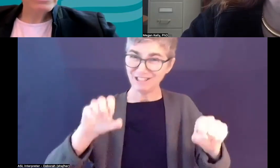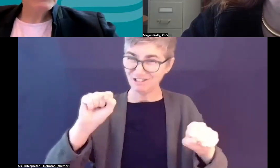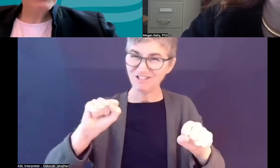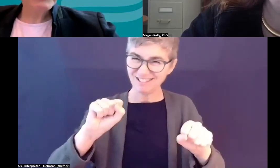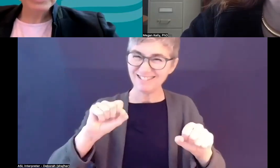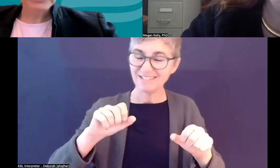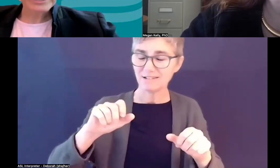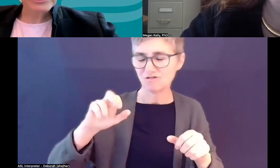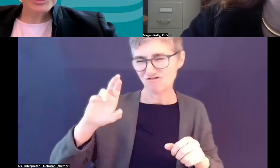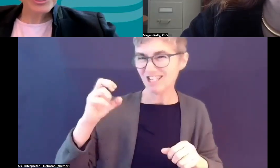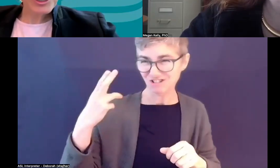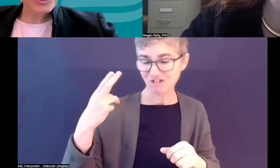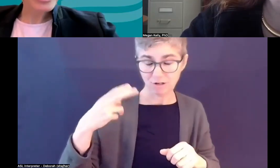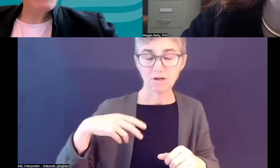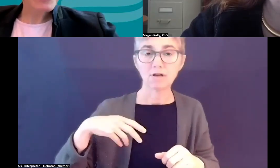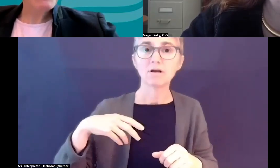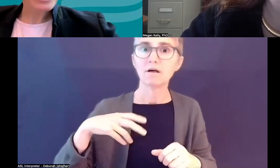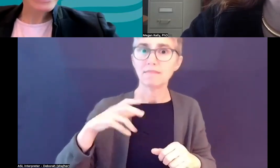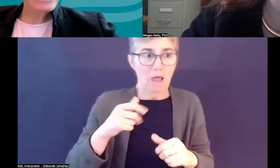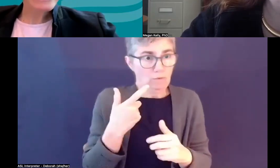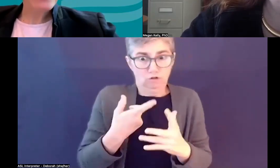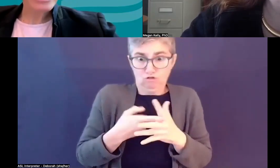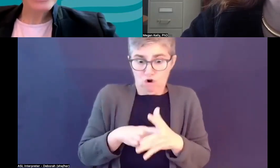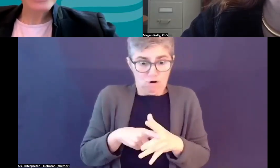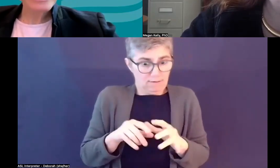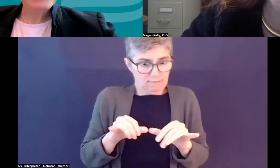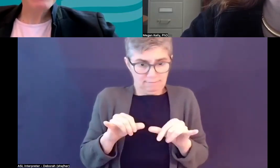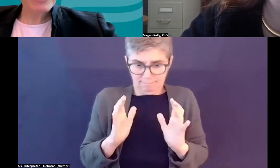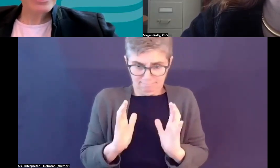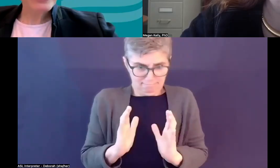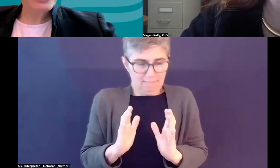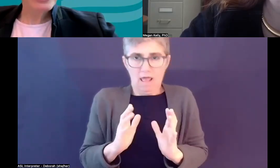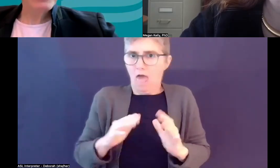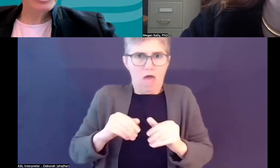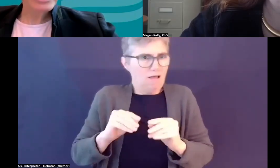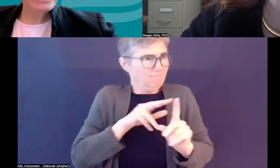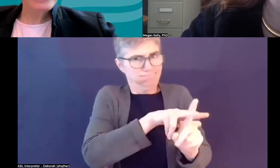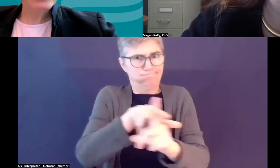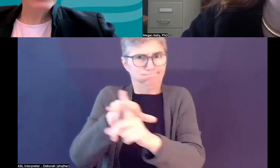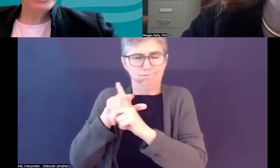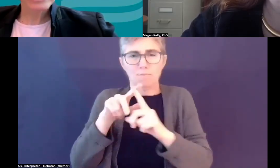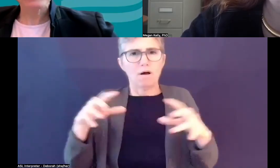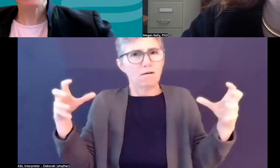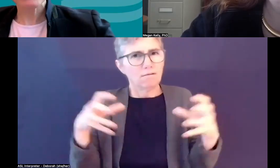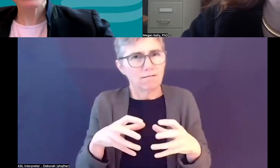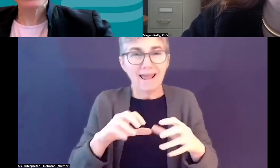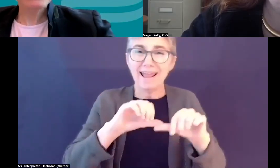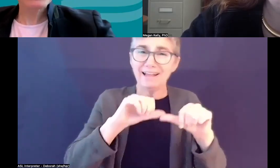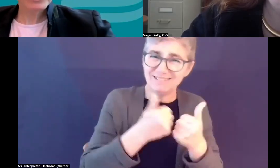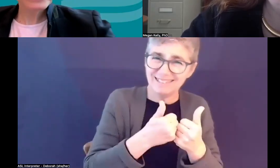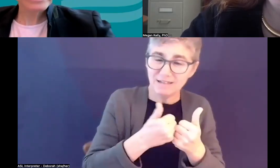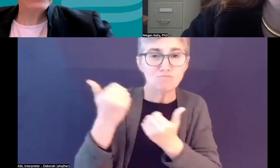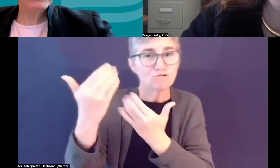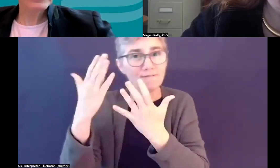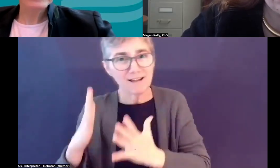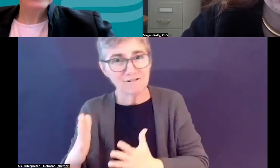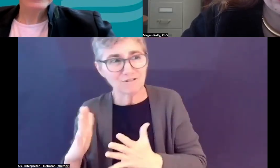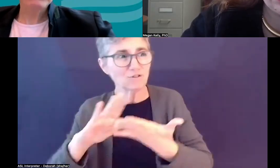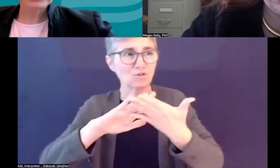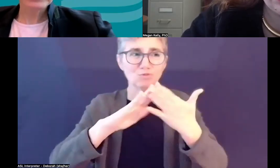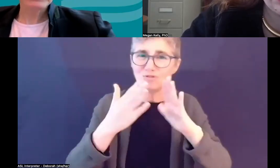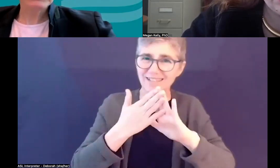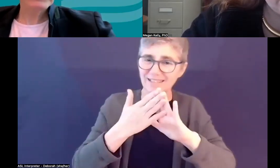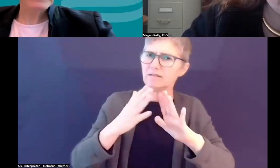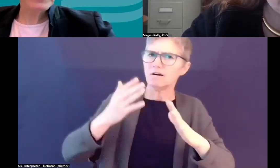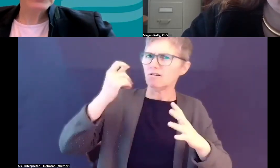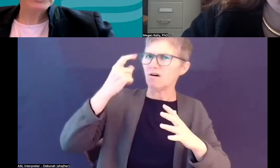scale, that has just started, but bringing together agencies, providers, and communities to understand where the systems break down and